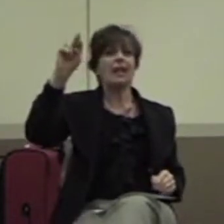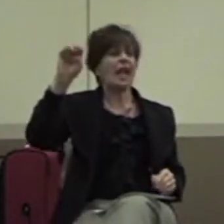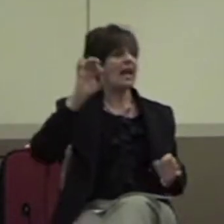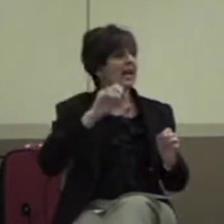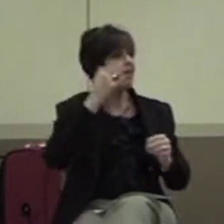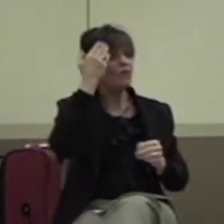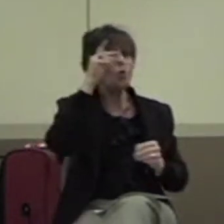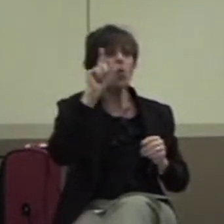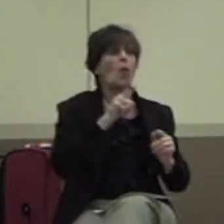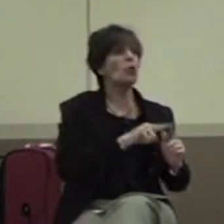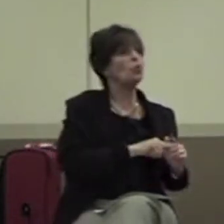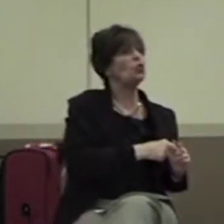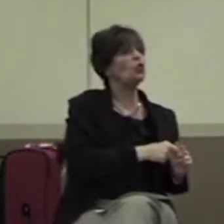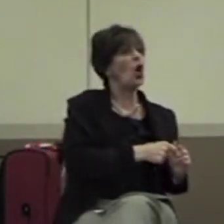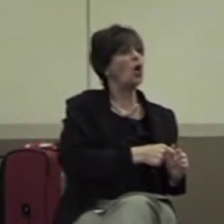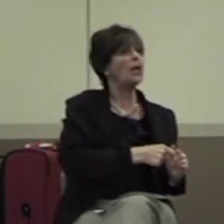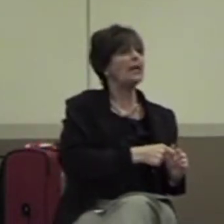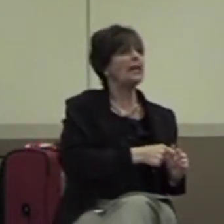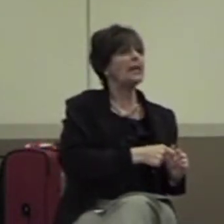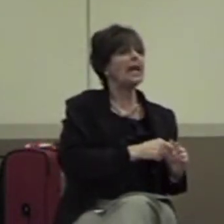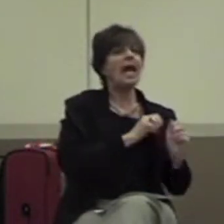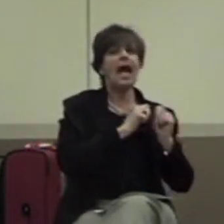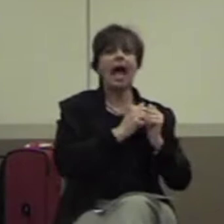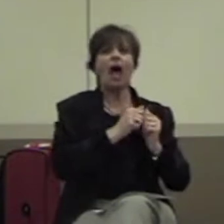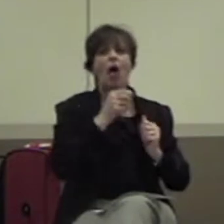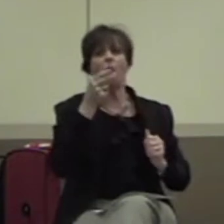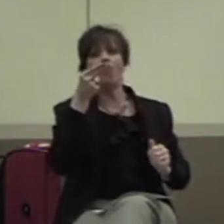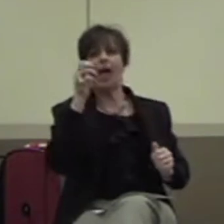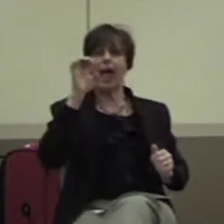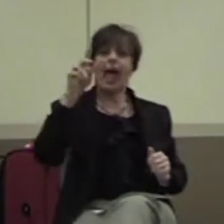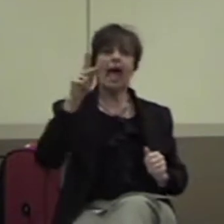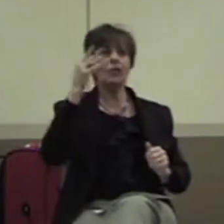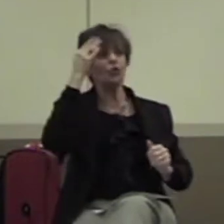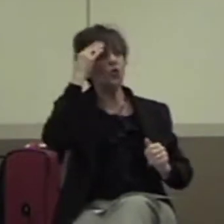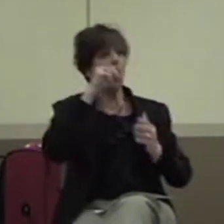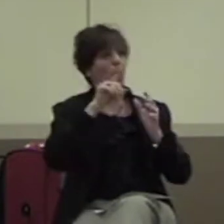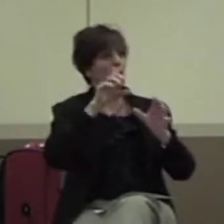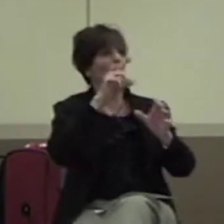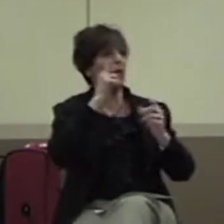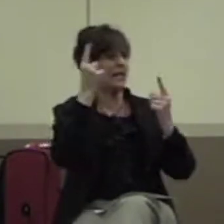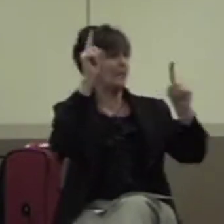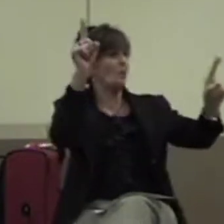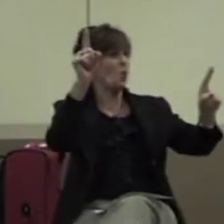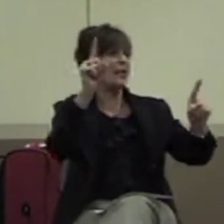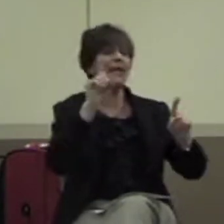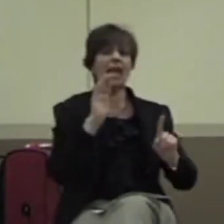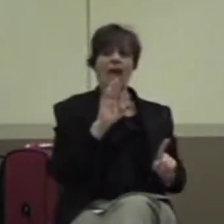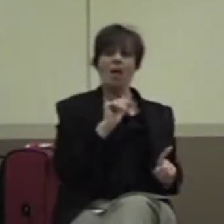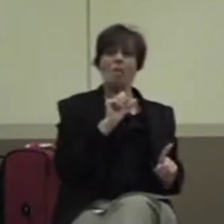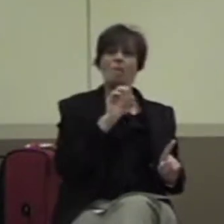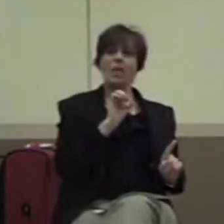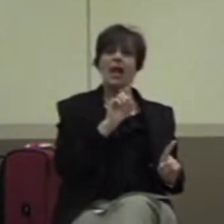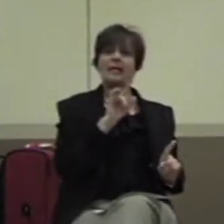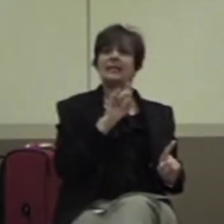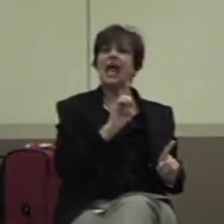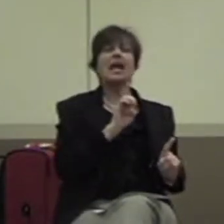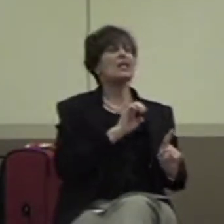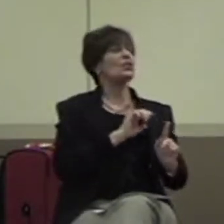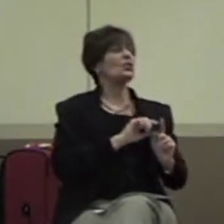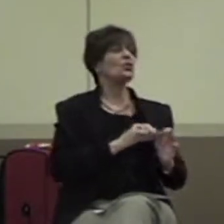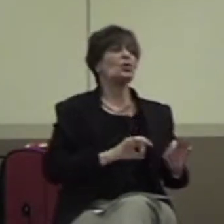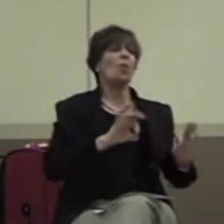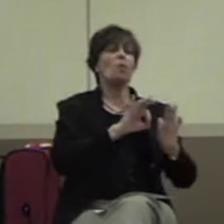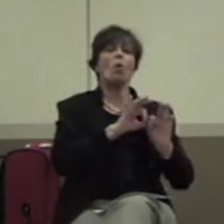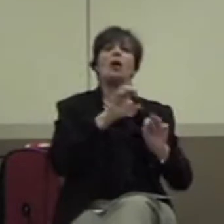you don't know where you started, how the heck do you know what you're doing is working? So baseline is so important, and we get